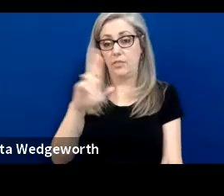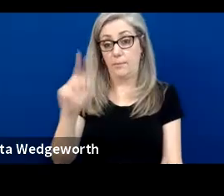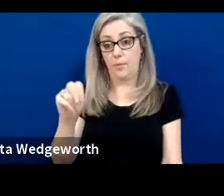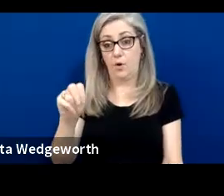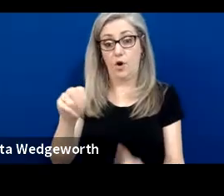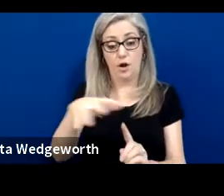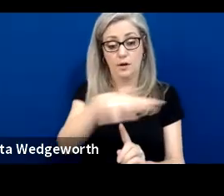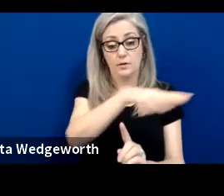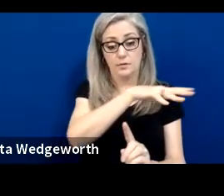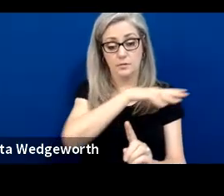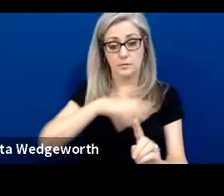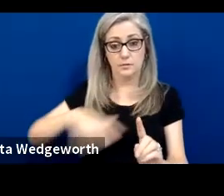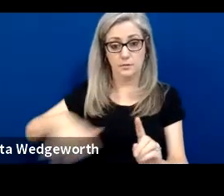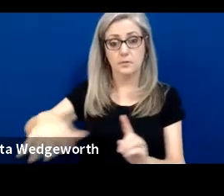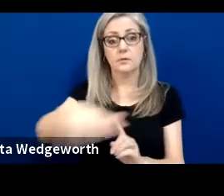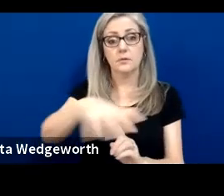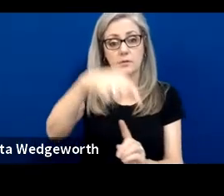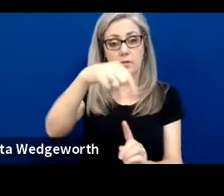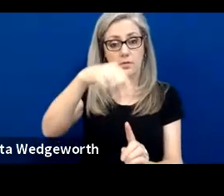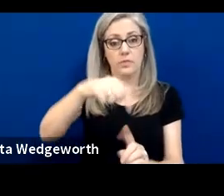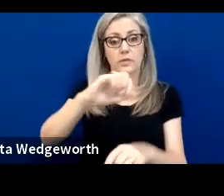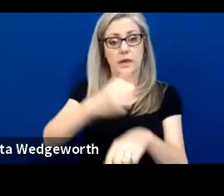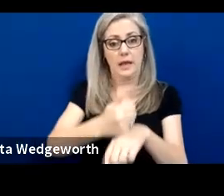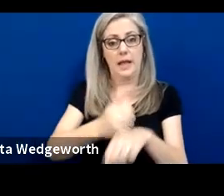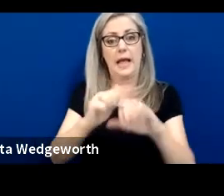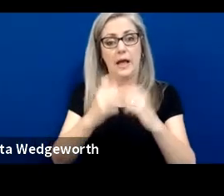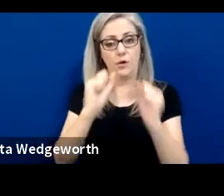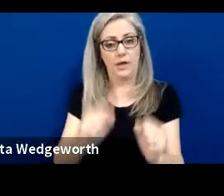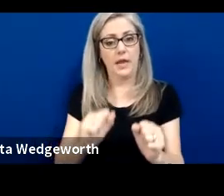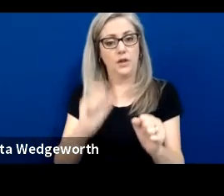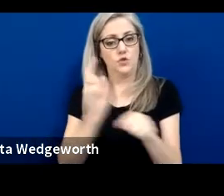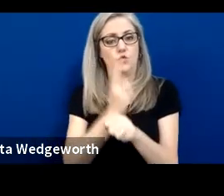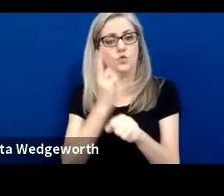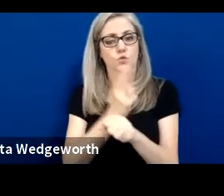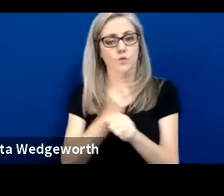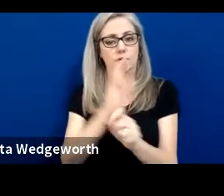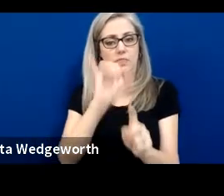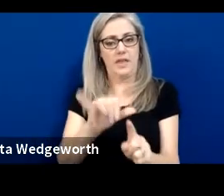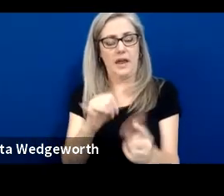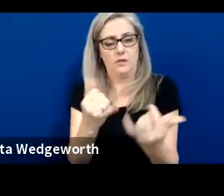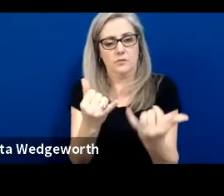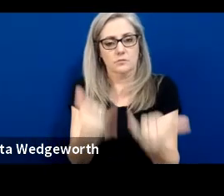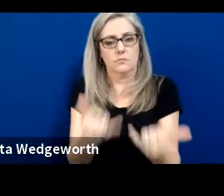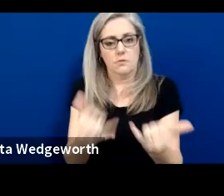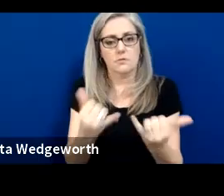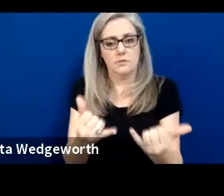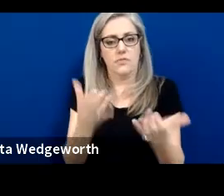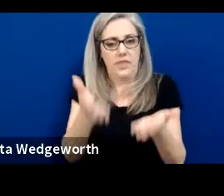is possible to make use of that existing barn. And you'll see some of those images later, but